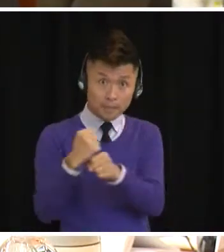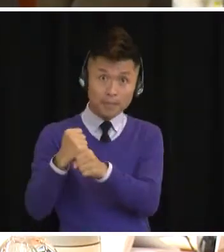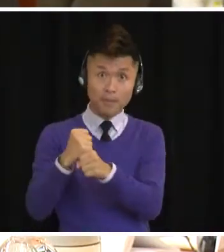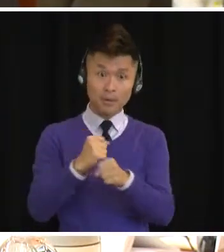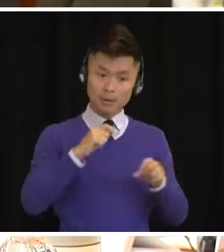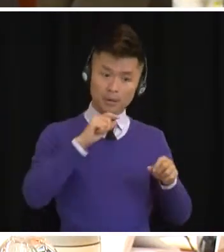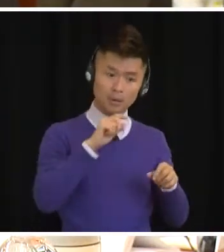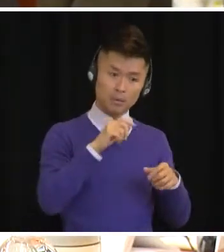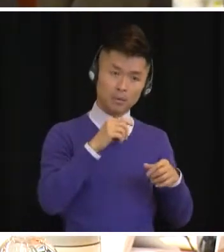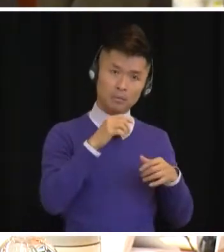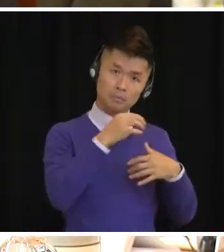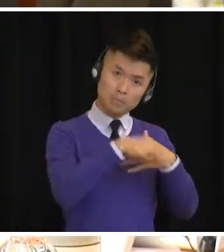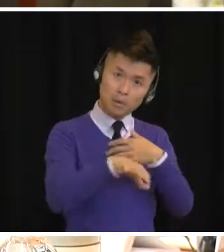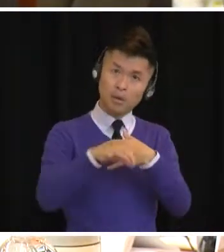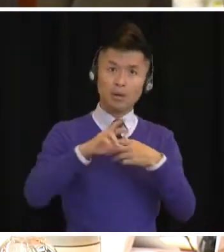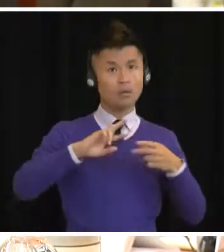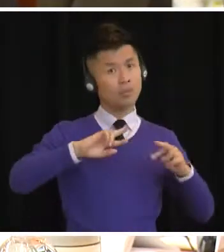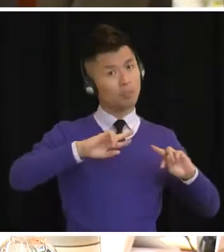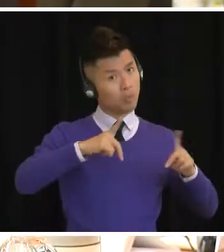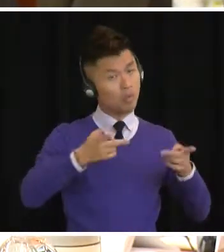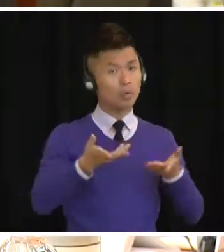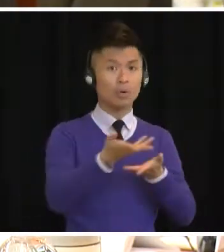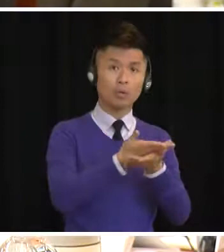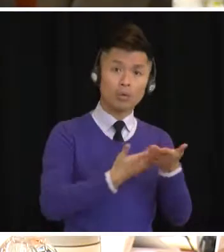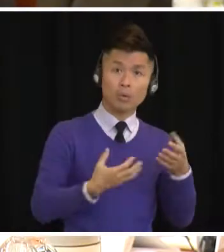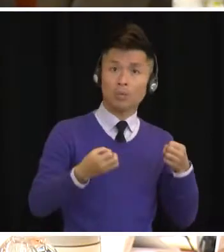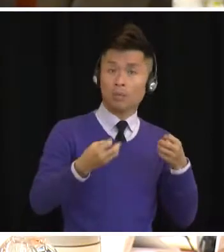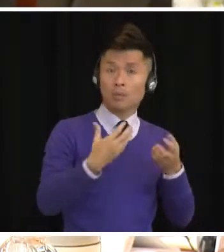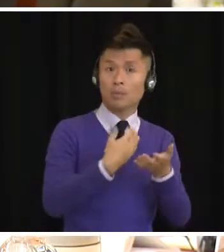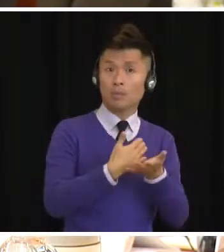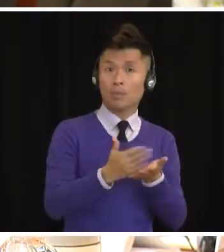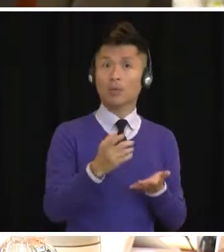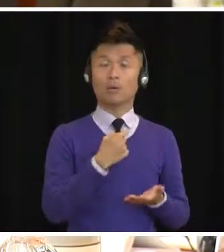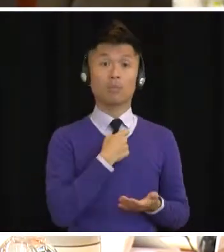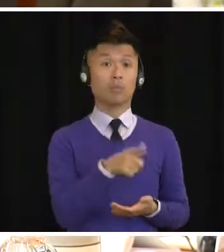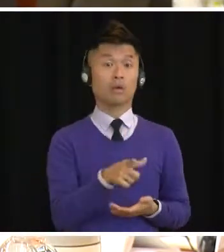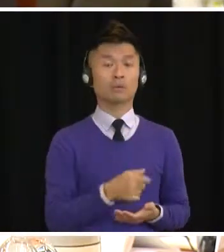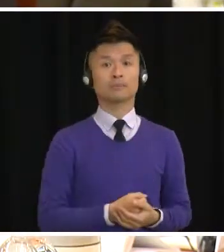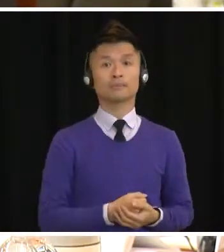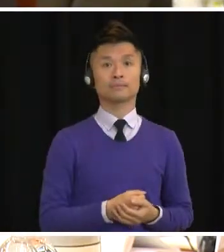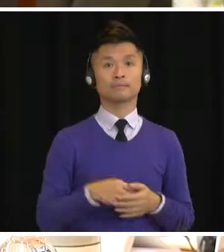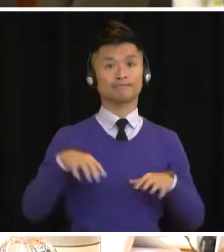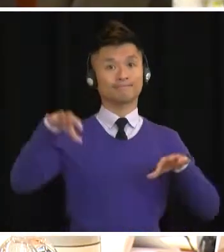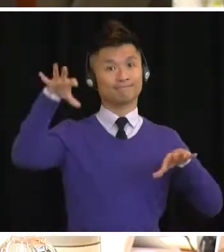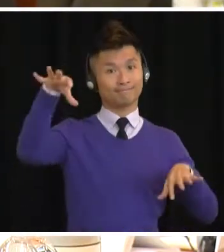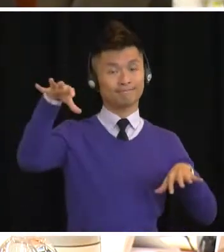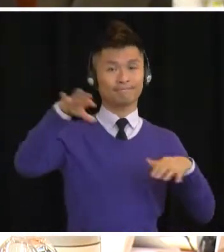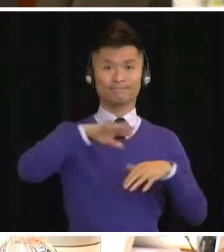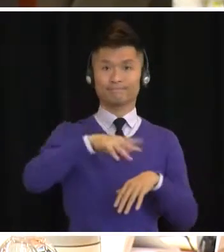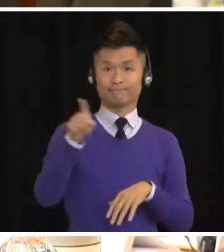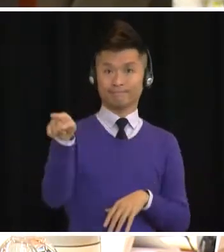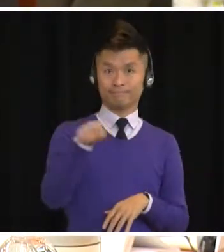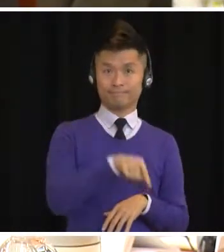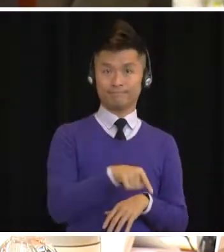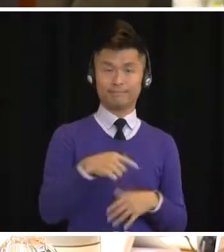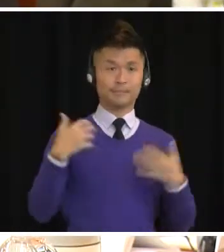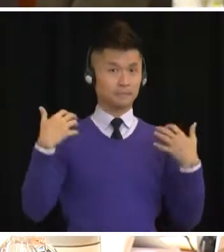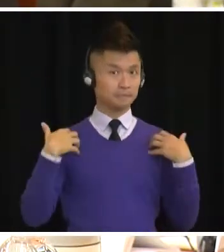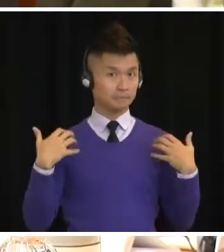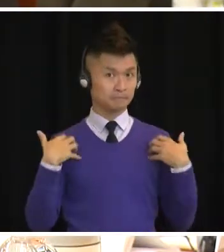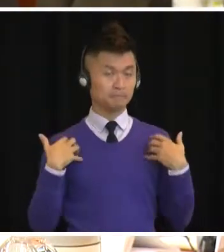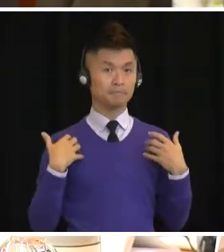this Taiwan Act and compare it to CRC to see if it is necessary to